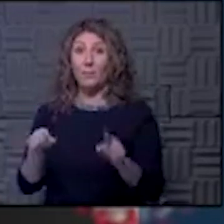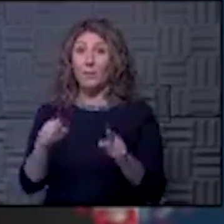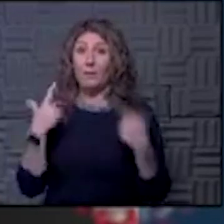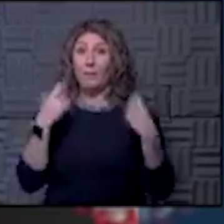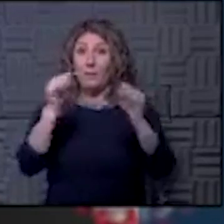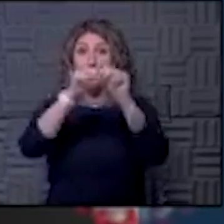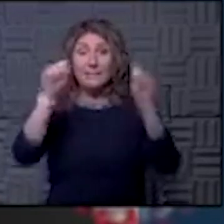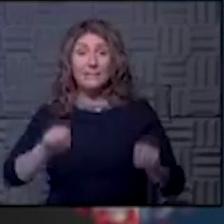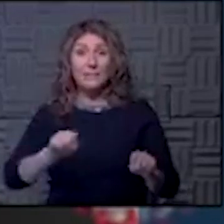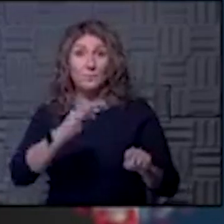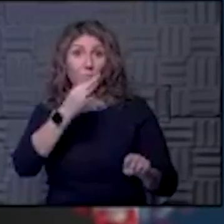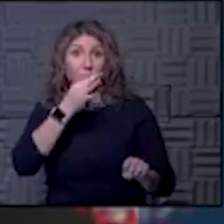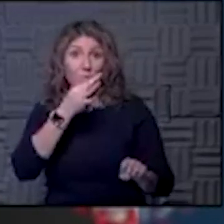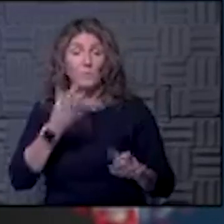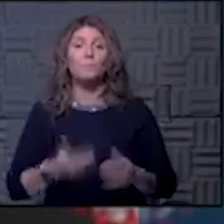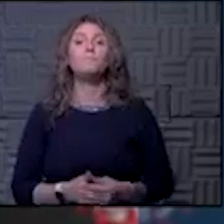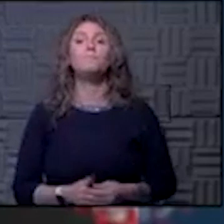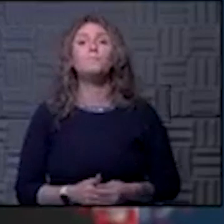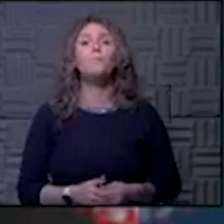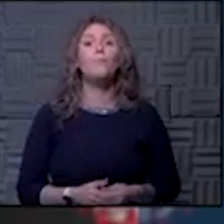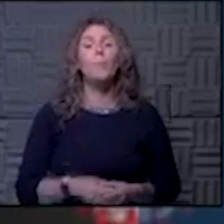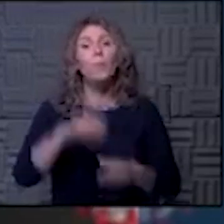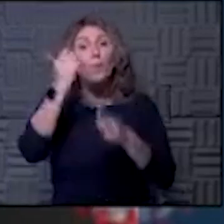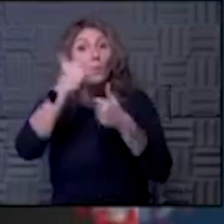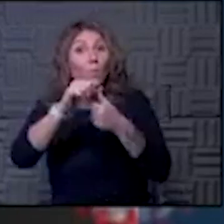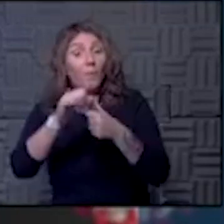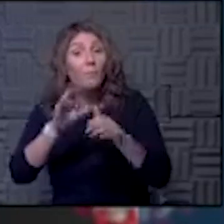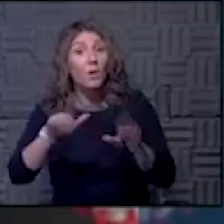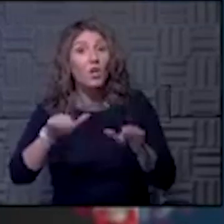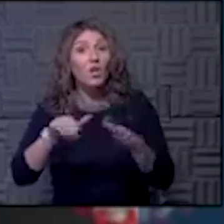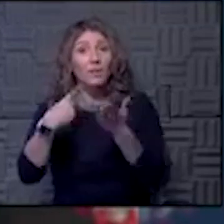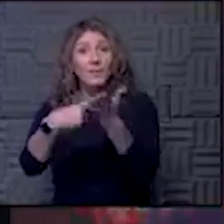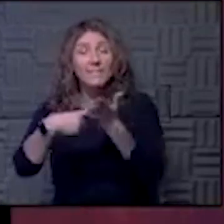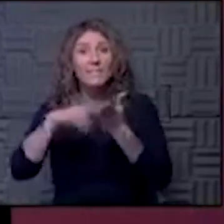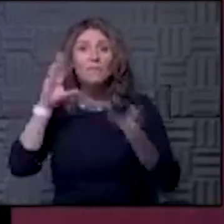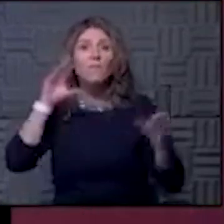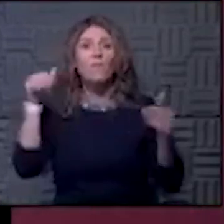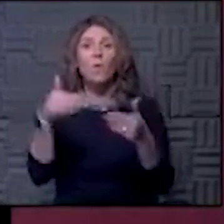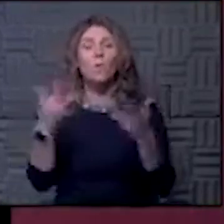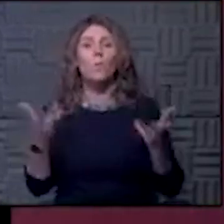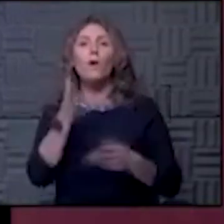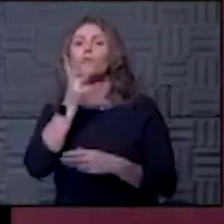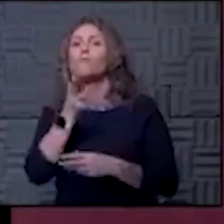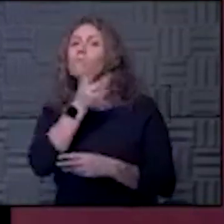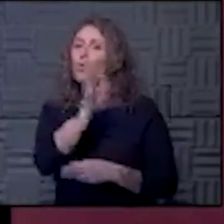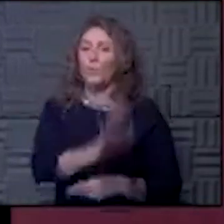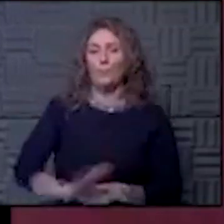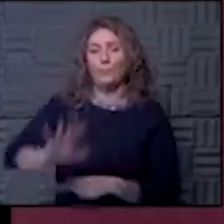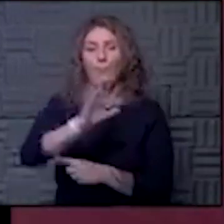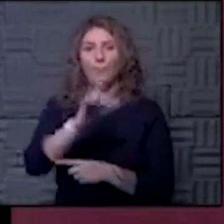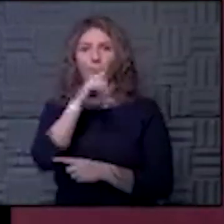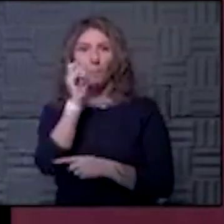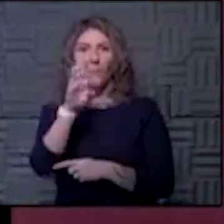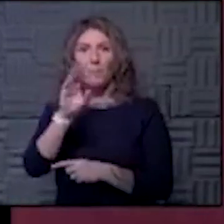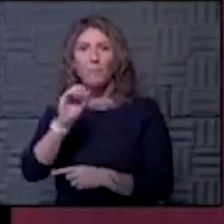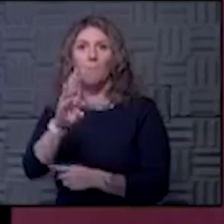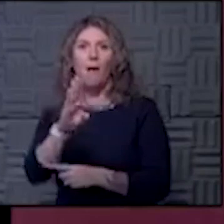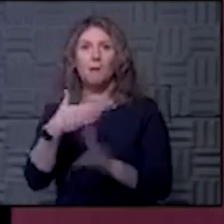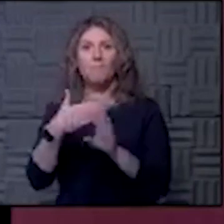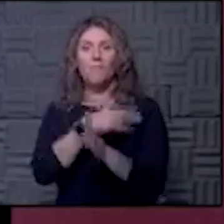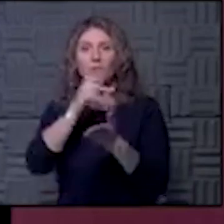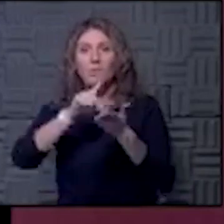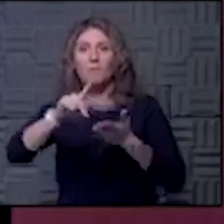health system in the future. And remember, this discussion will focus a lot on rural area because Bob has been the former secretary